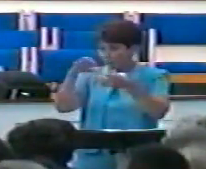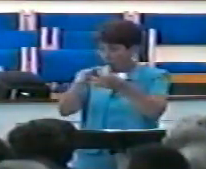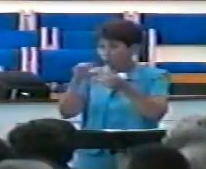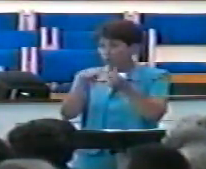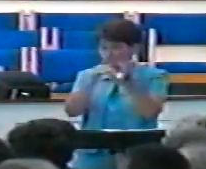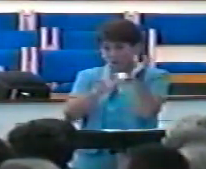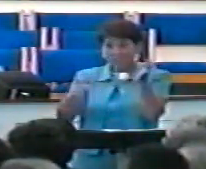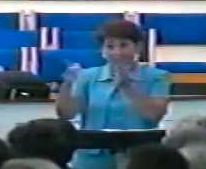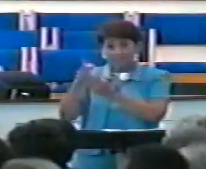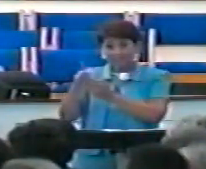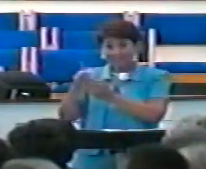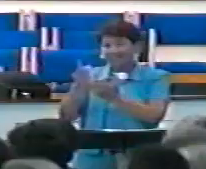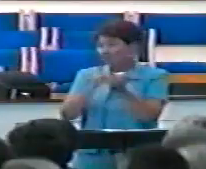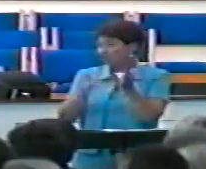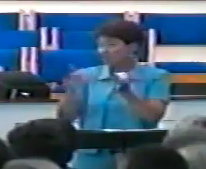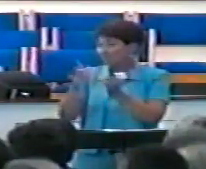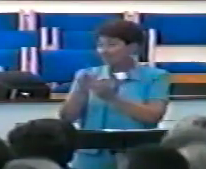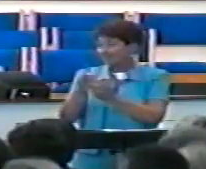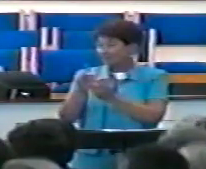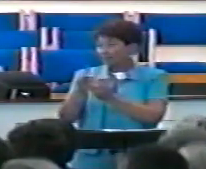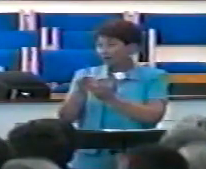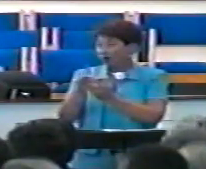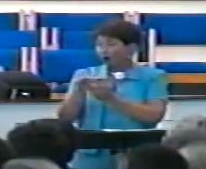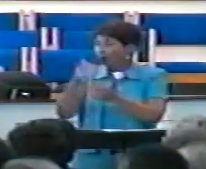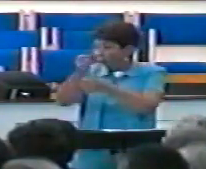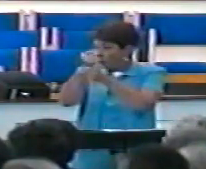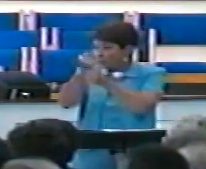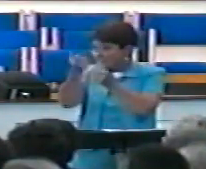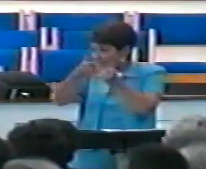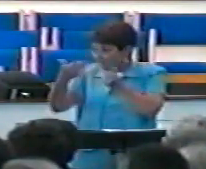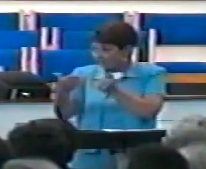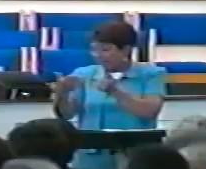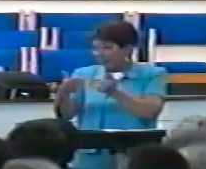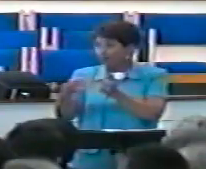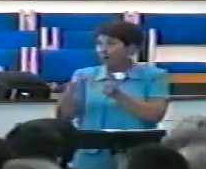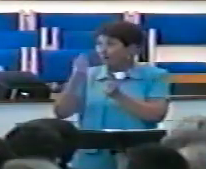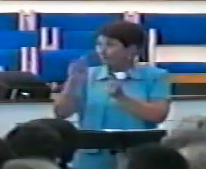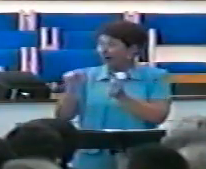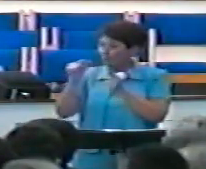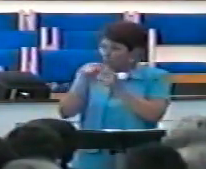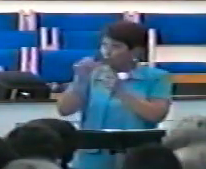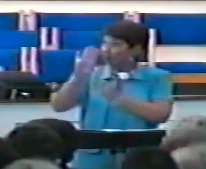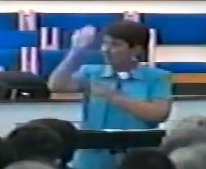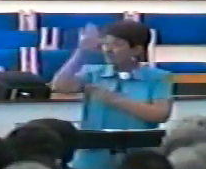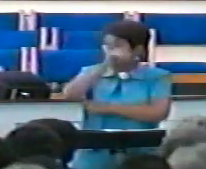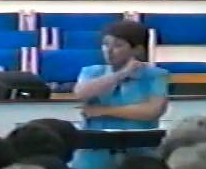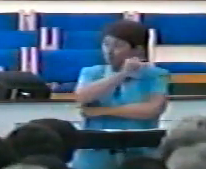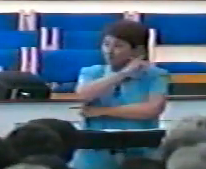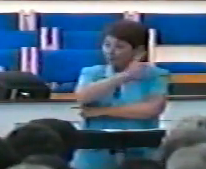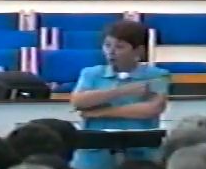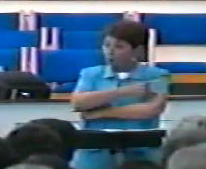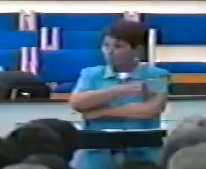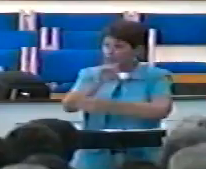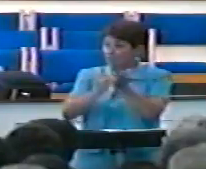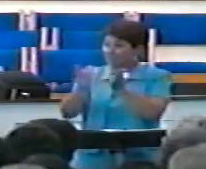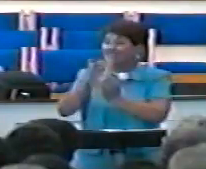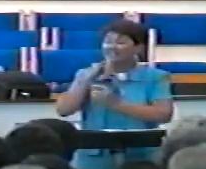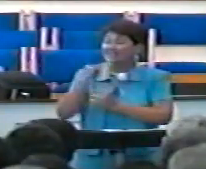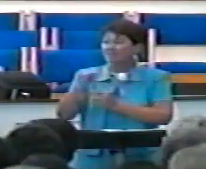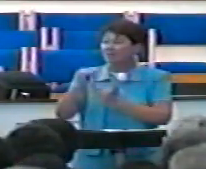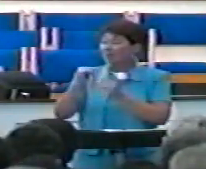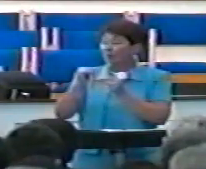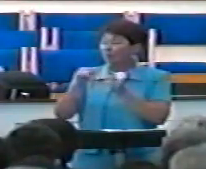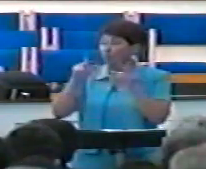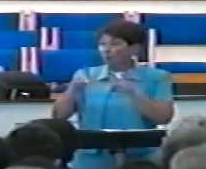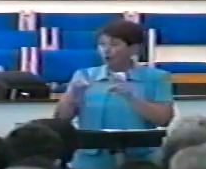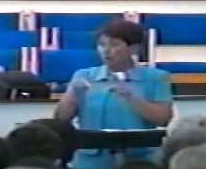He upholds all things by the word of His power. Ladies and gentlemen, He's the one who calmed the storms. He's the one who walked